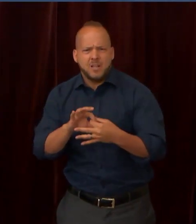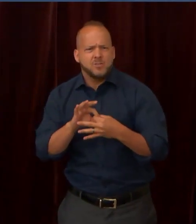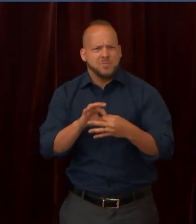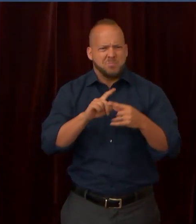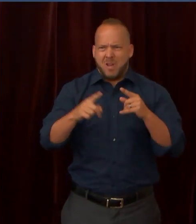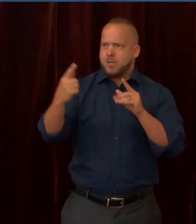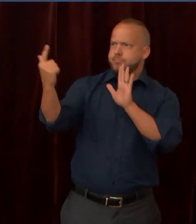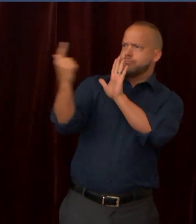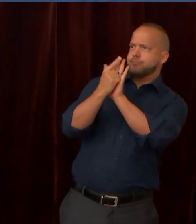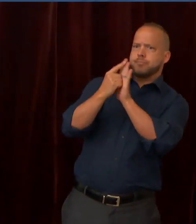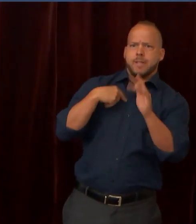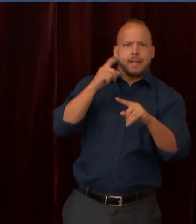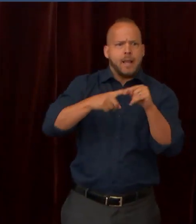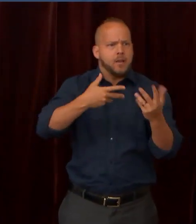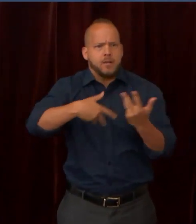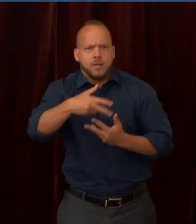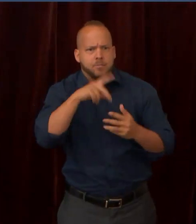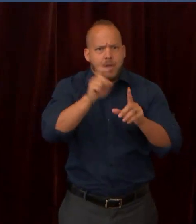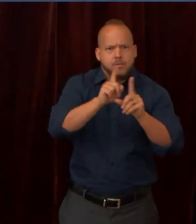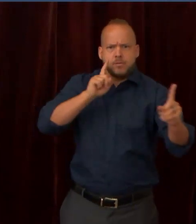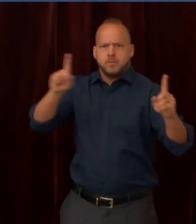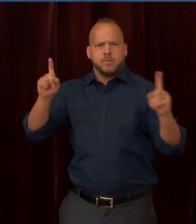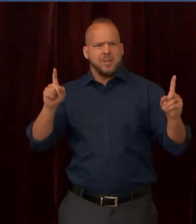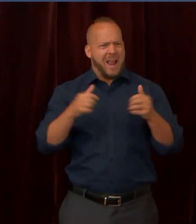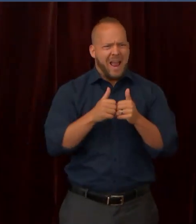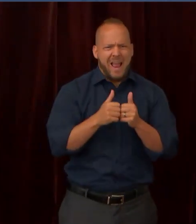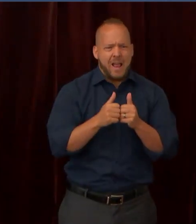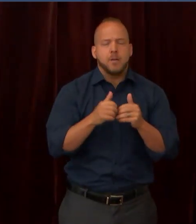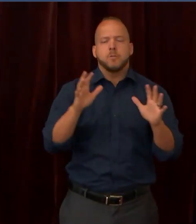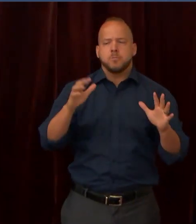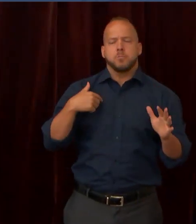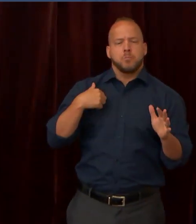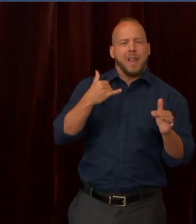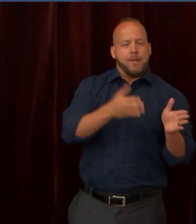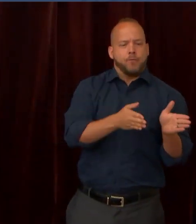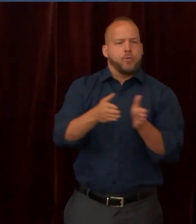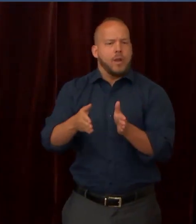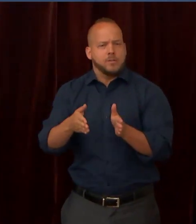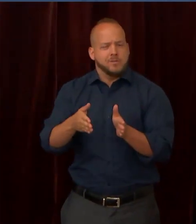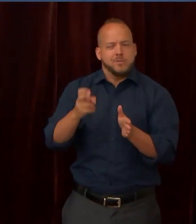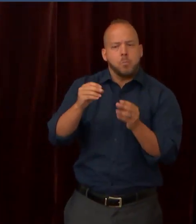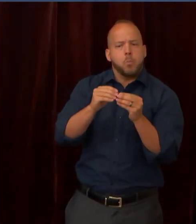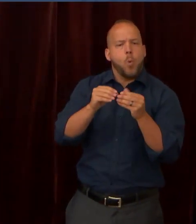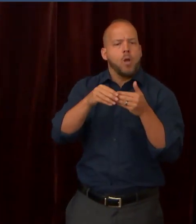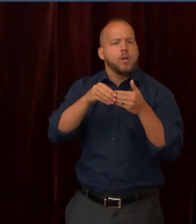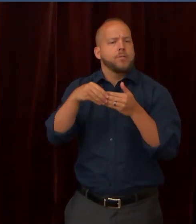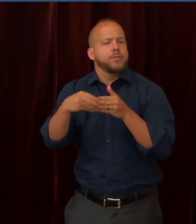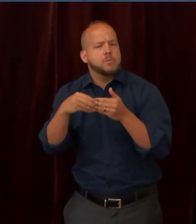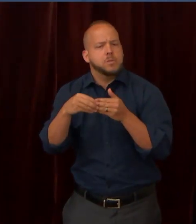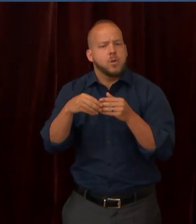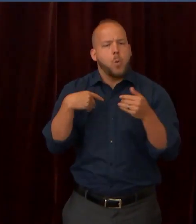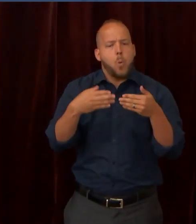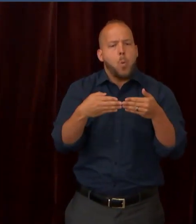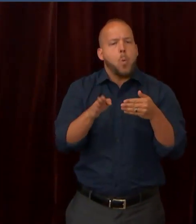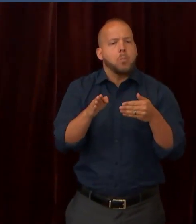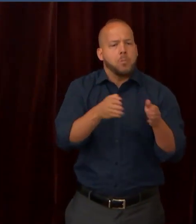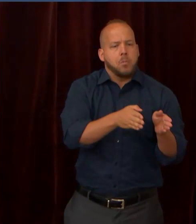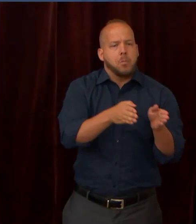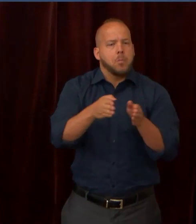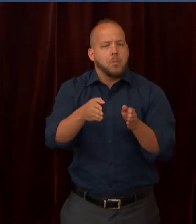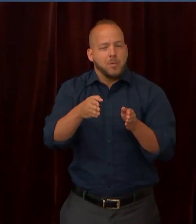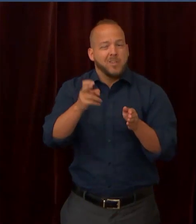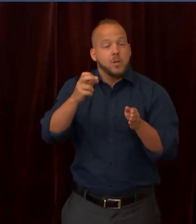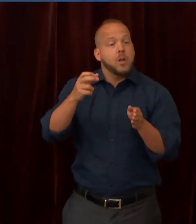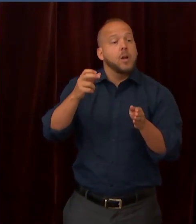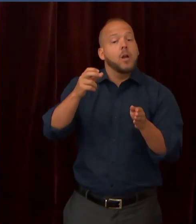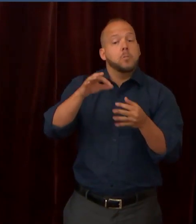I'm pleased today to announce that we will be able to ease some of the restrictions on religious gatherings in a